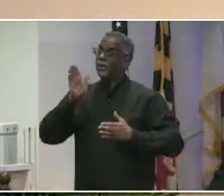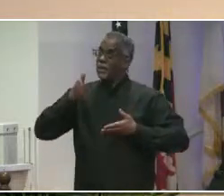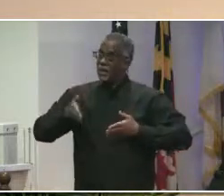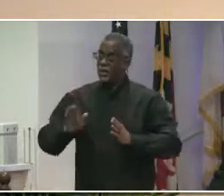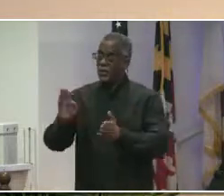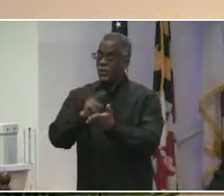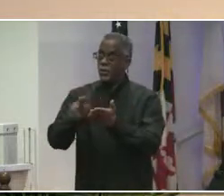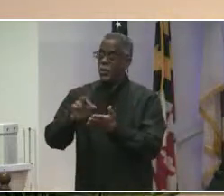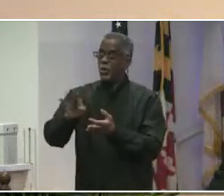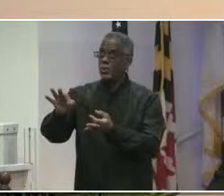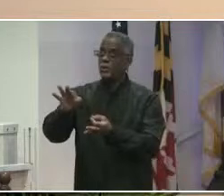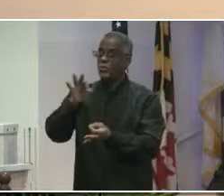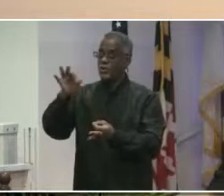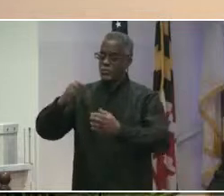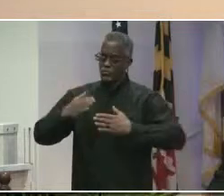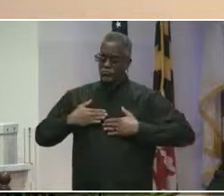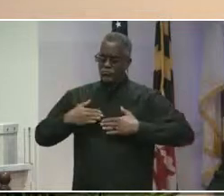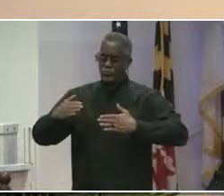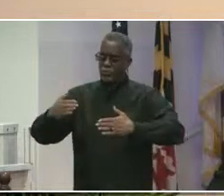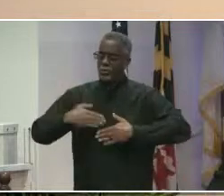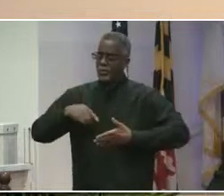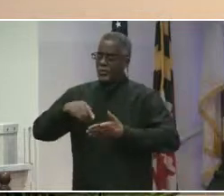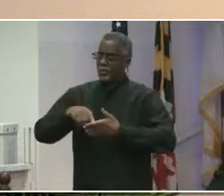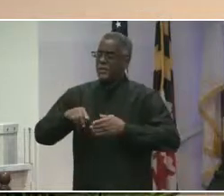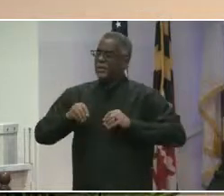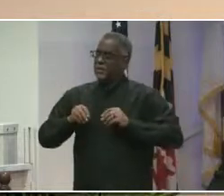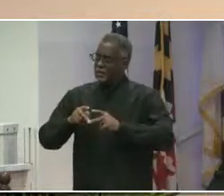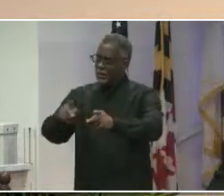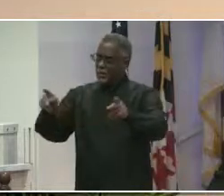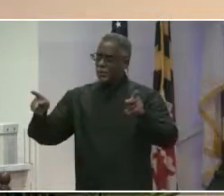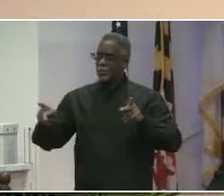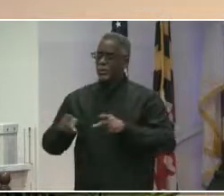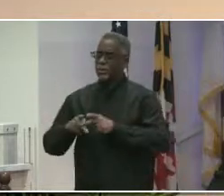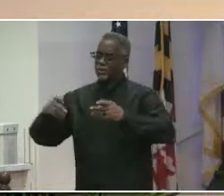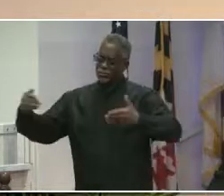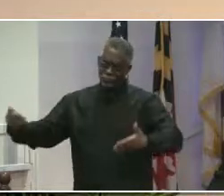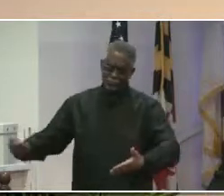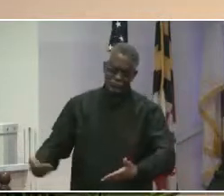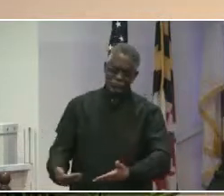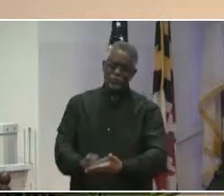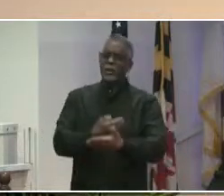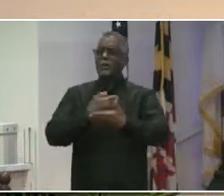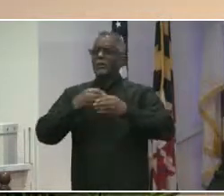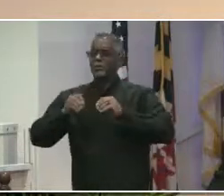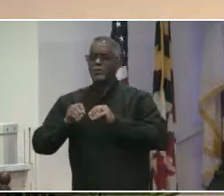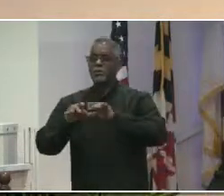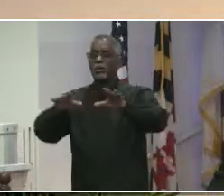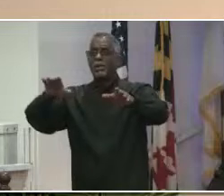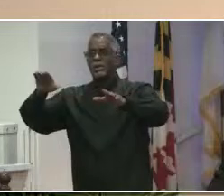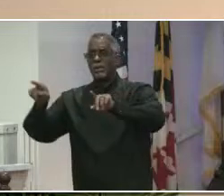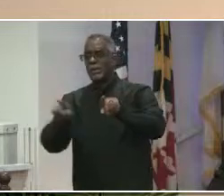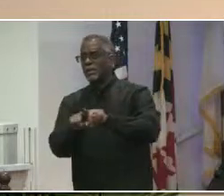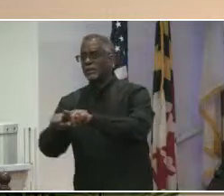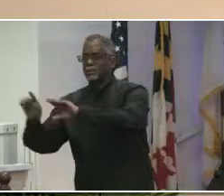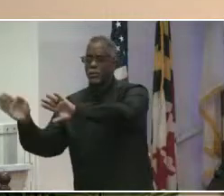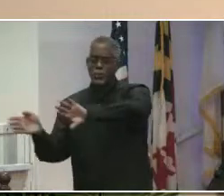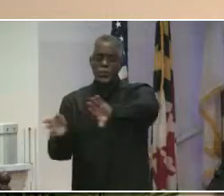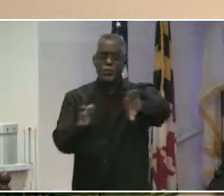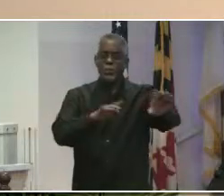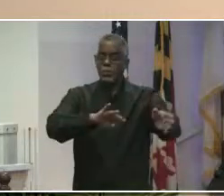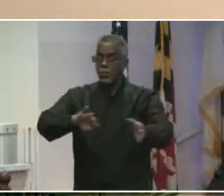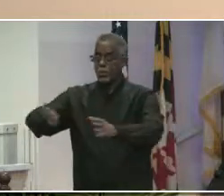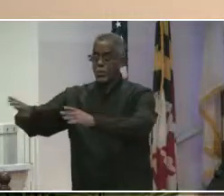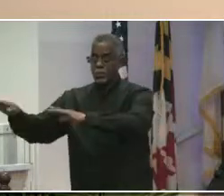in this place, God, like never before. God, blow a fresh wind in this place, God. That,